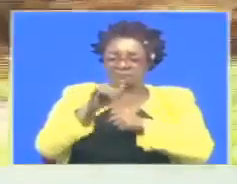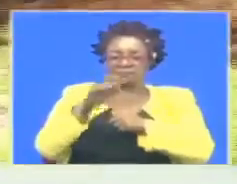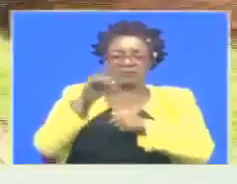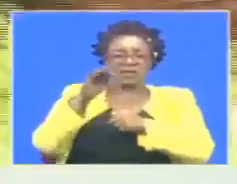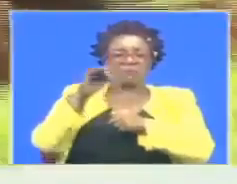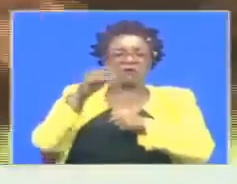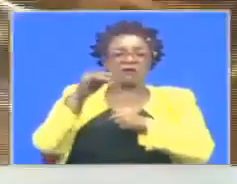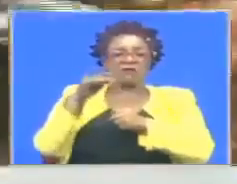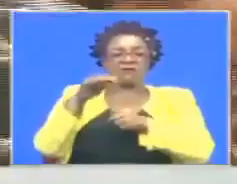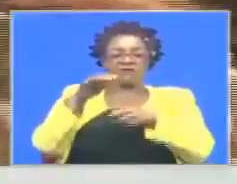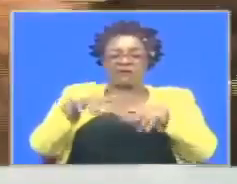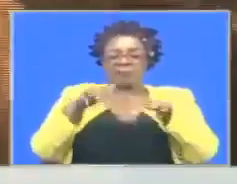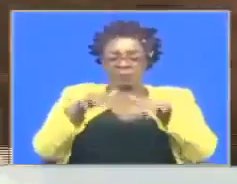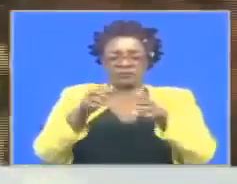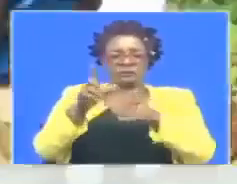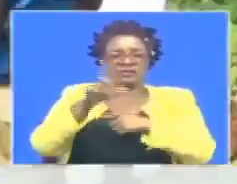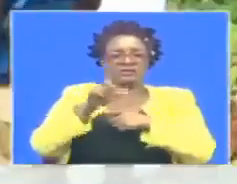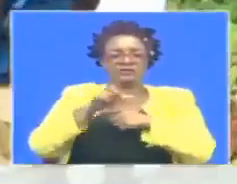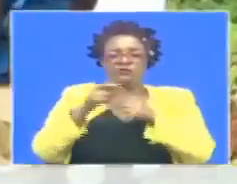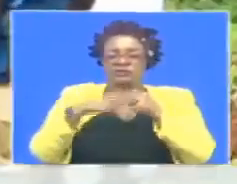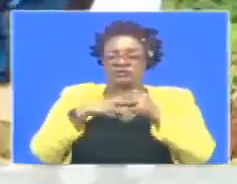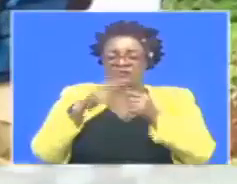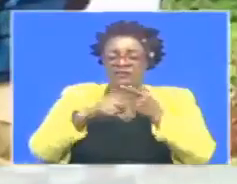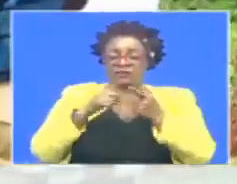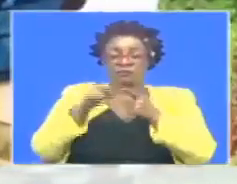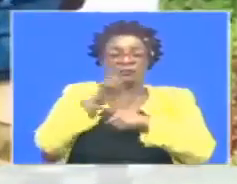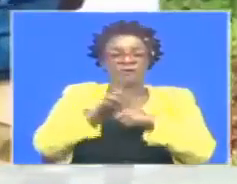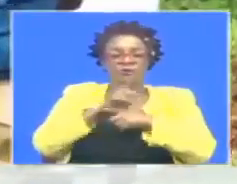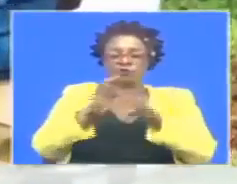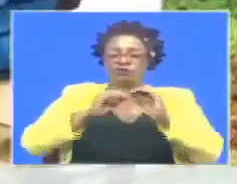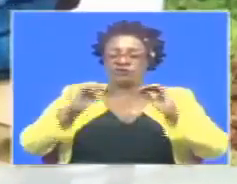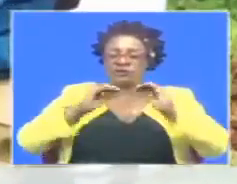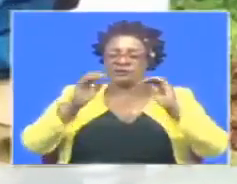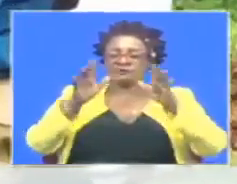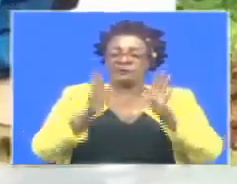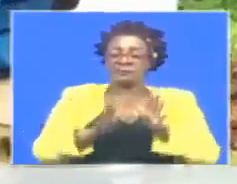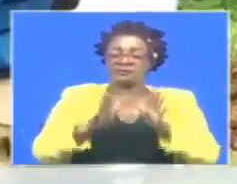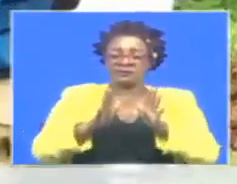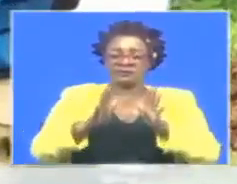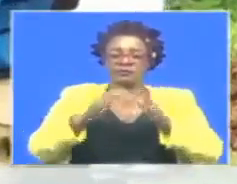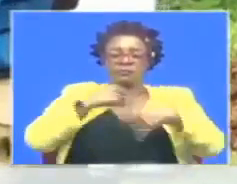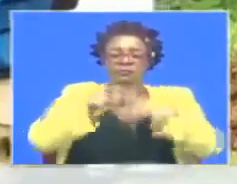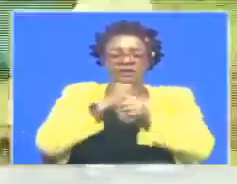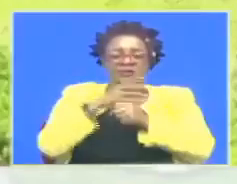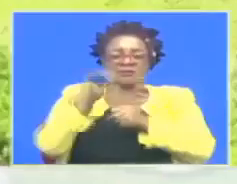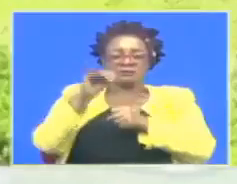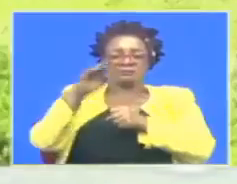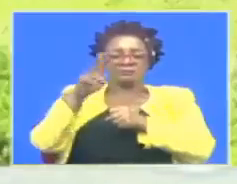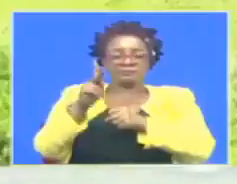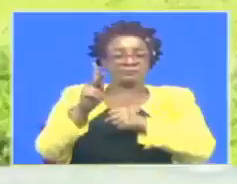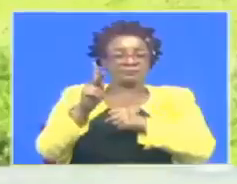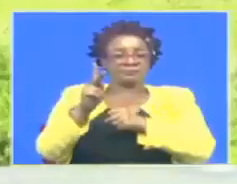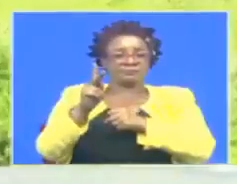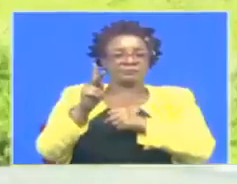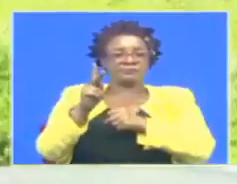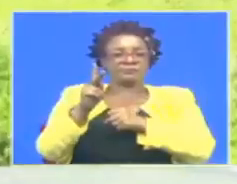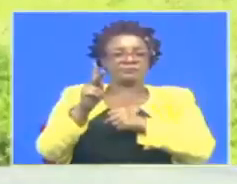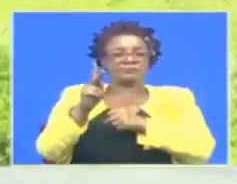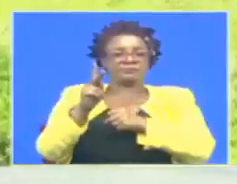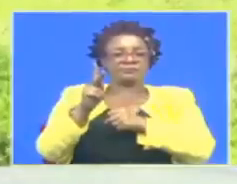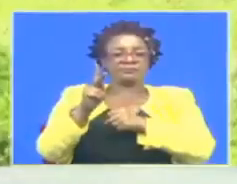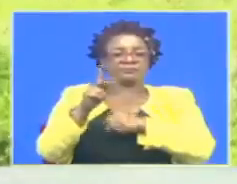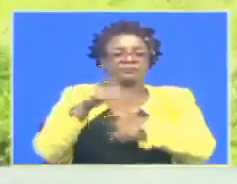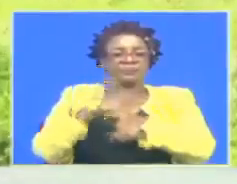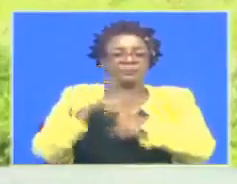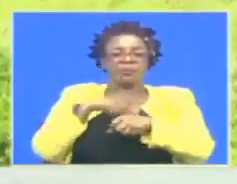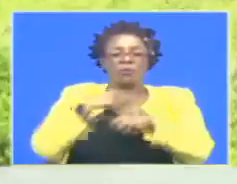has been leased for 7 years, will also be used to train farmers in silkworm production. To plant the mulberry trees,